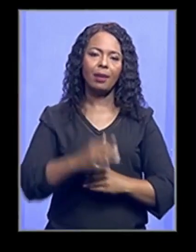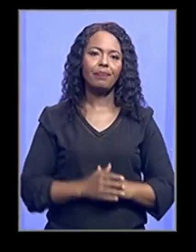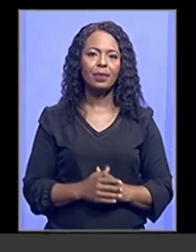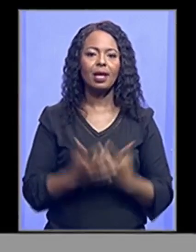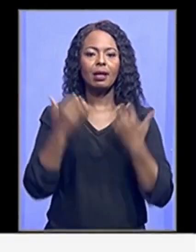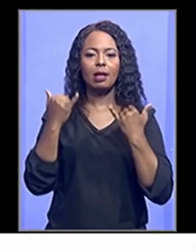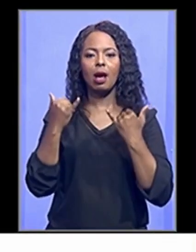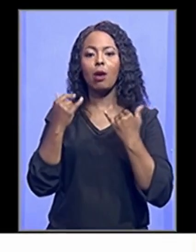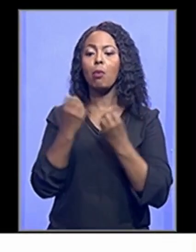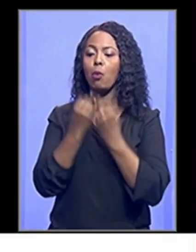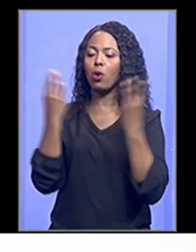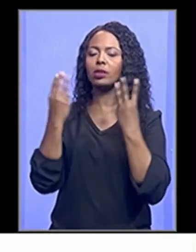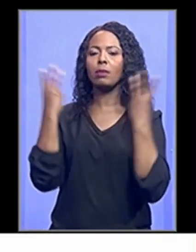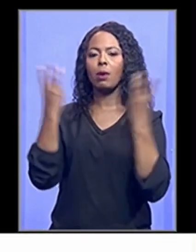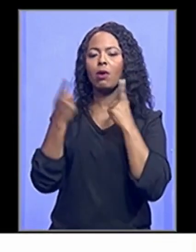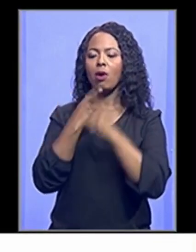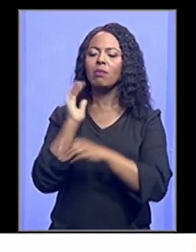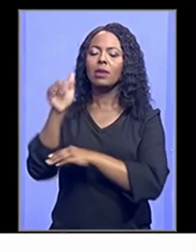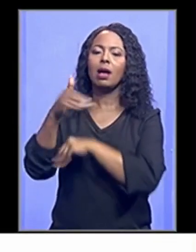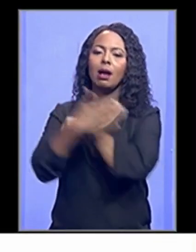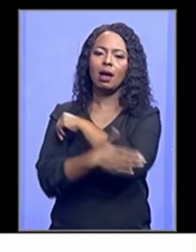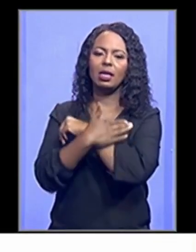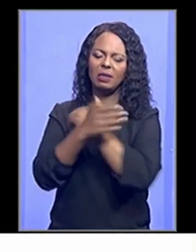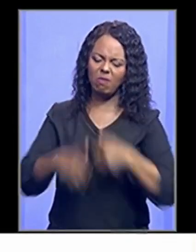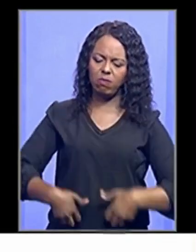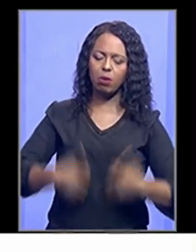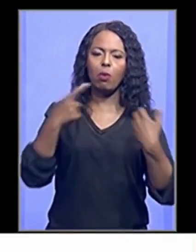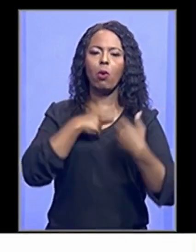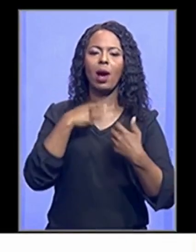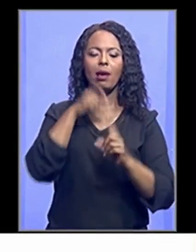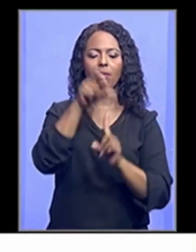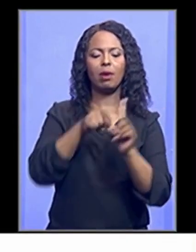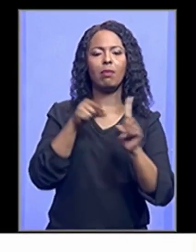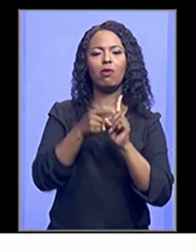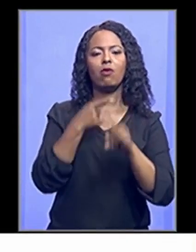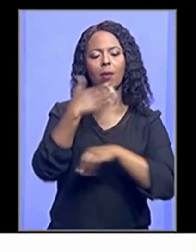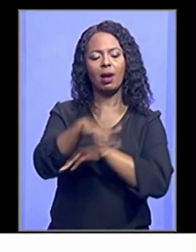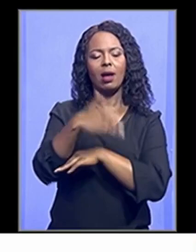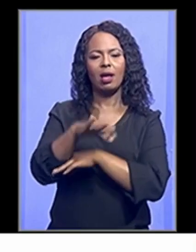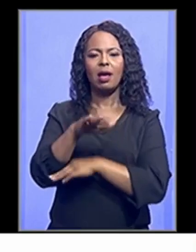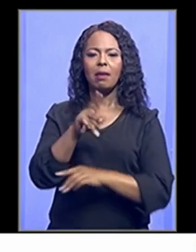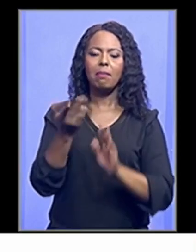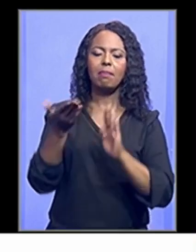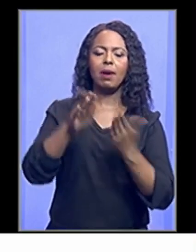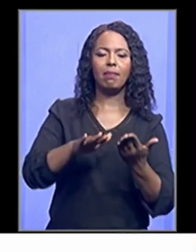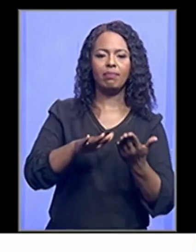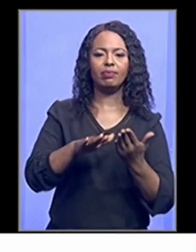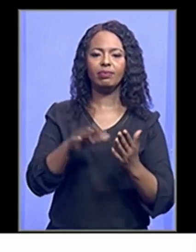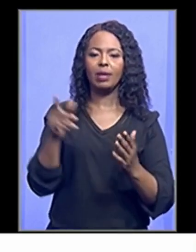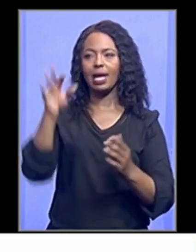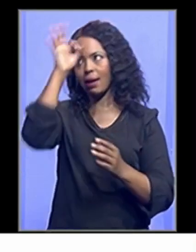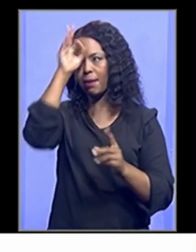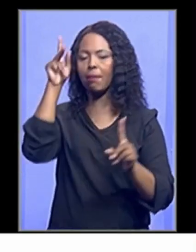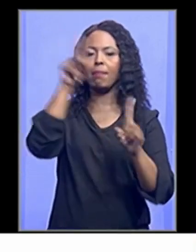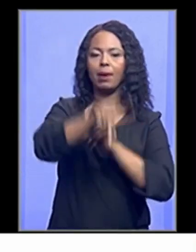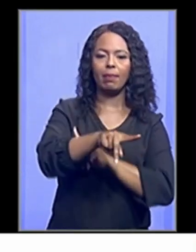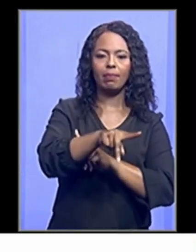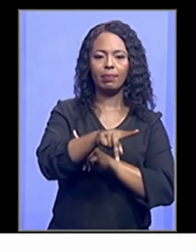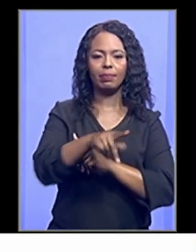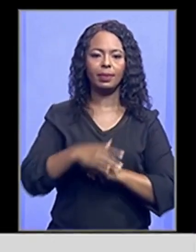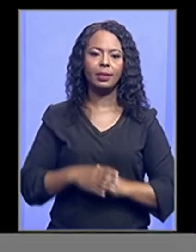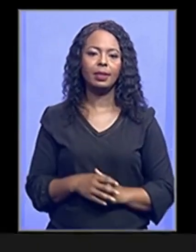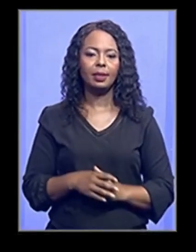are aggrieved following the death of one of their compatriots. The cause of death for the foreign national male is currently unknown by the